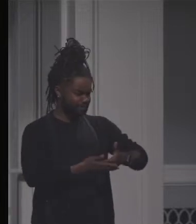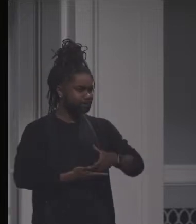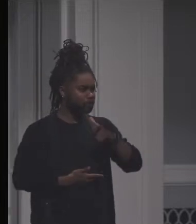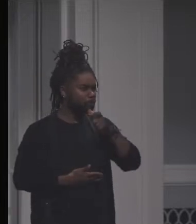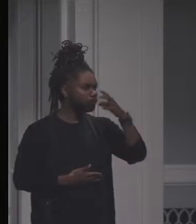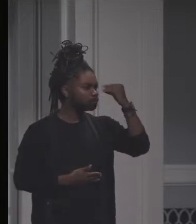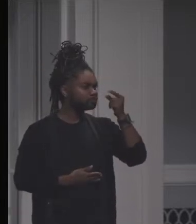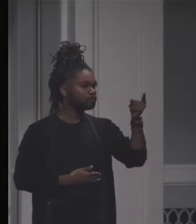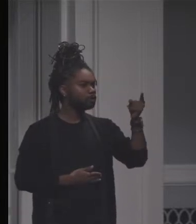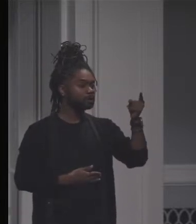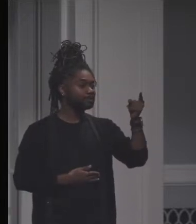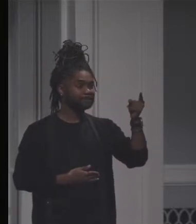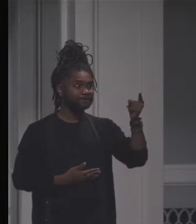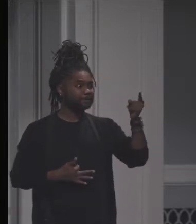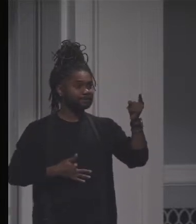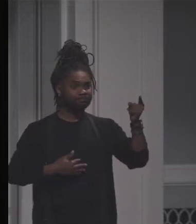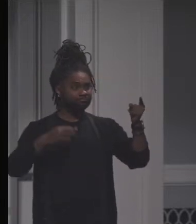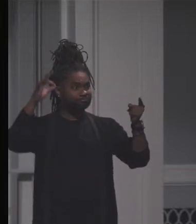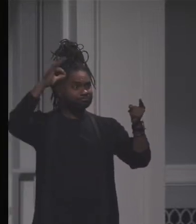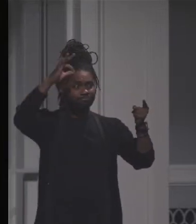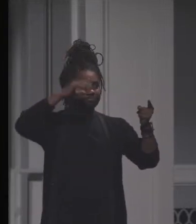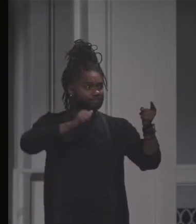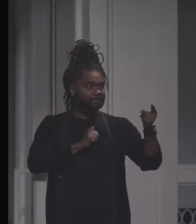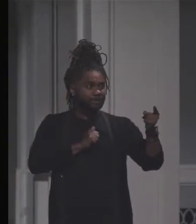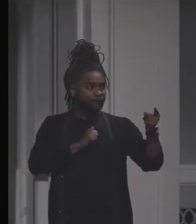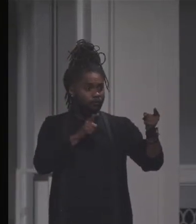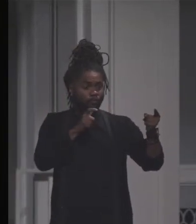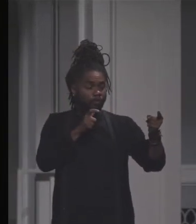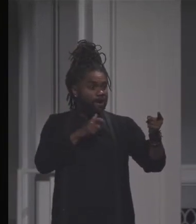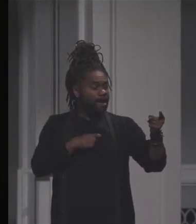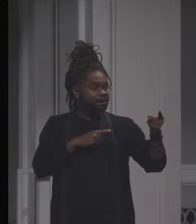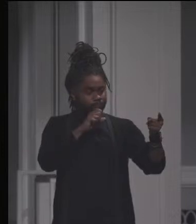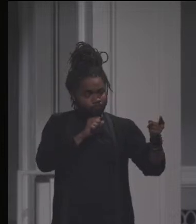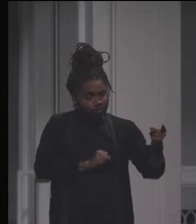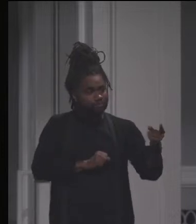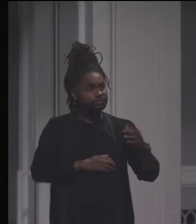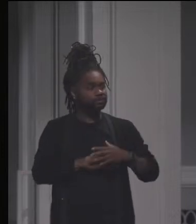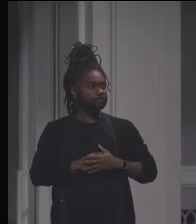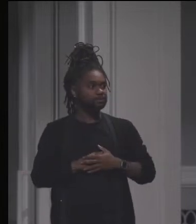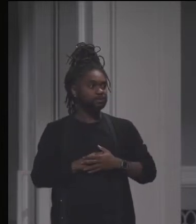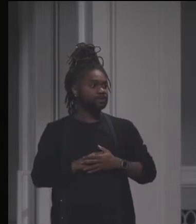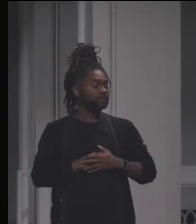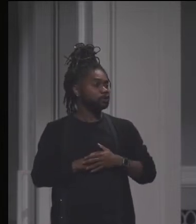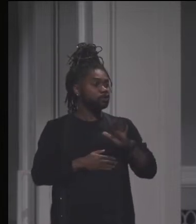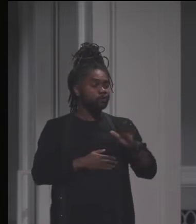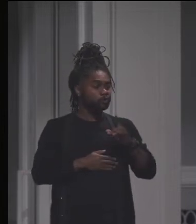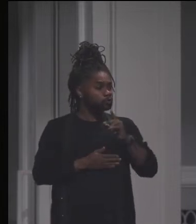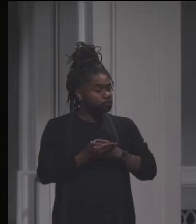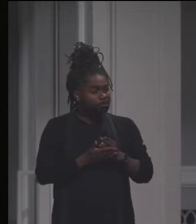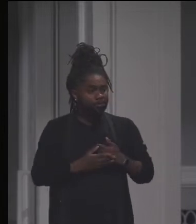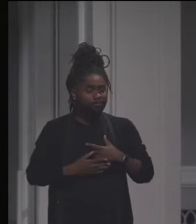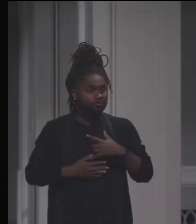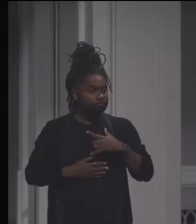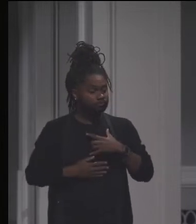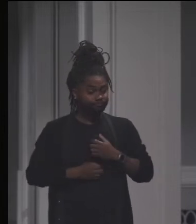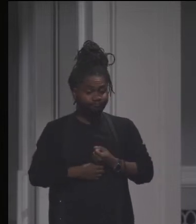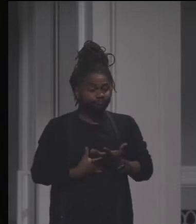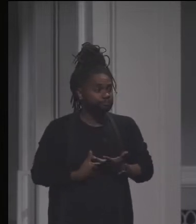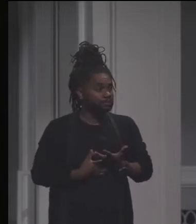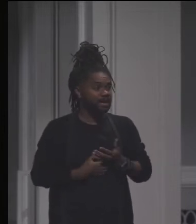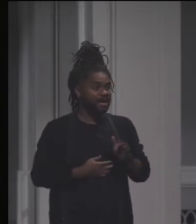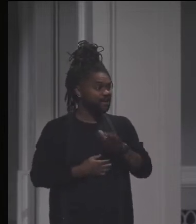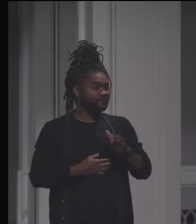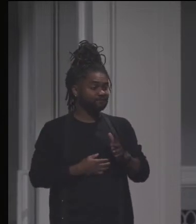is, for I do not know myself, for I swear by your ruler's truth that I have not known guilt